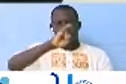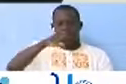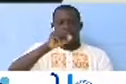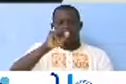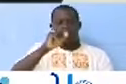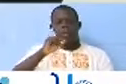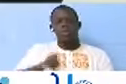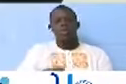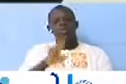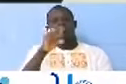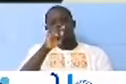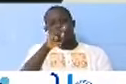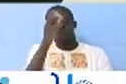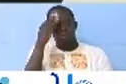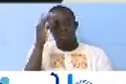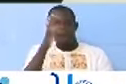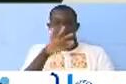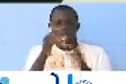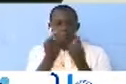anything else about the